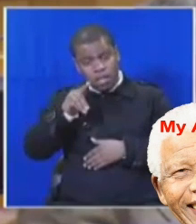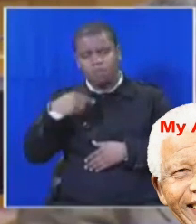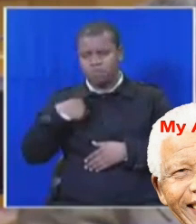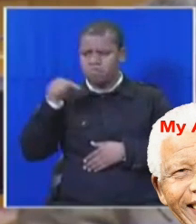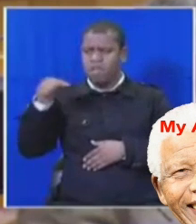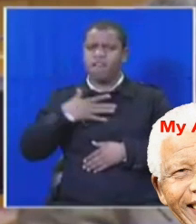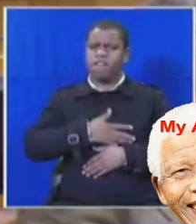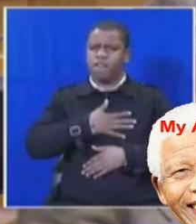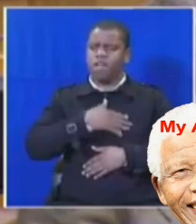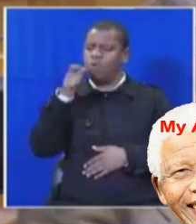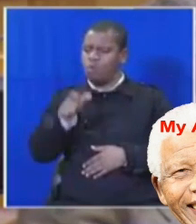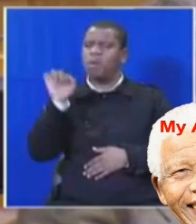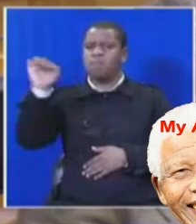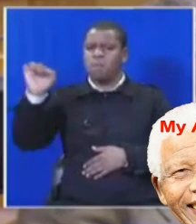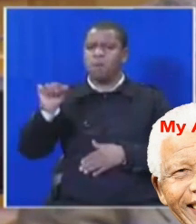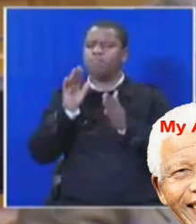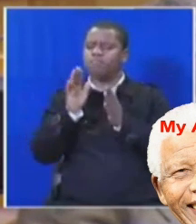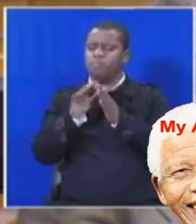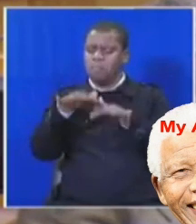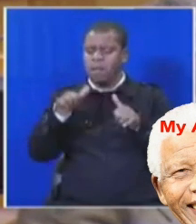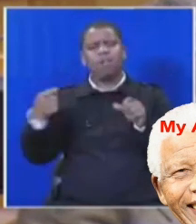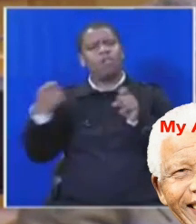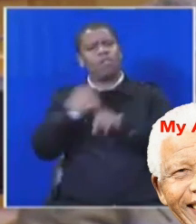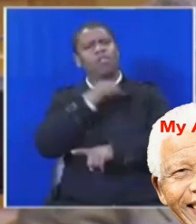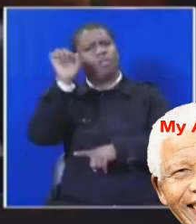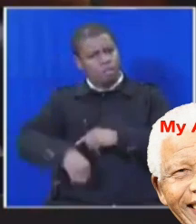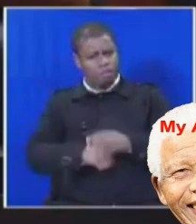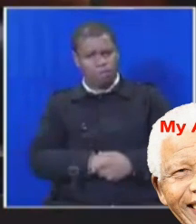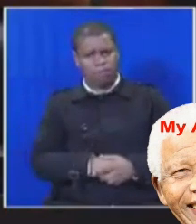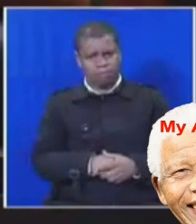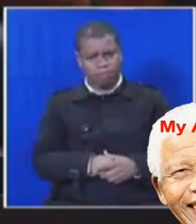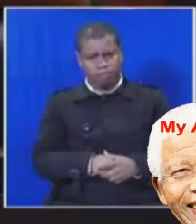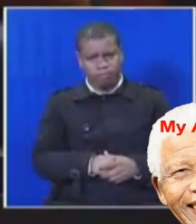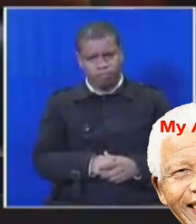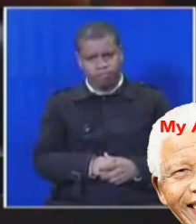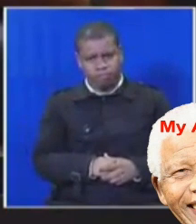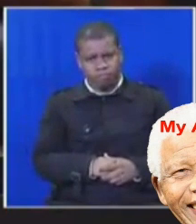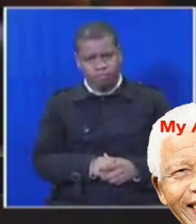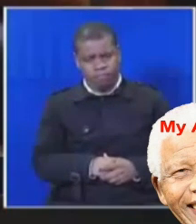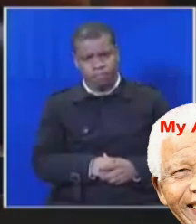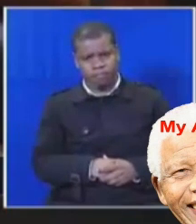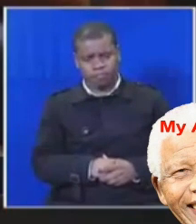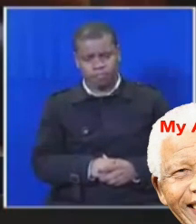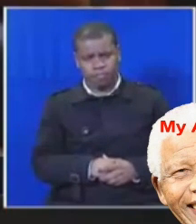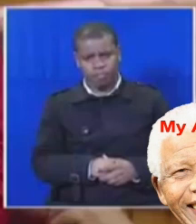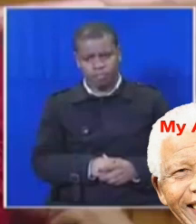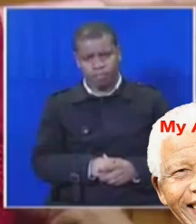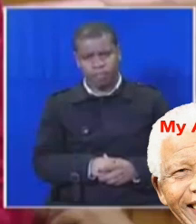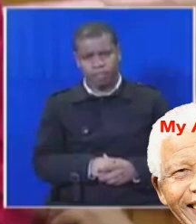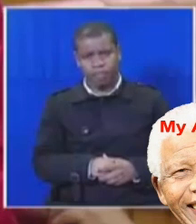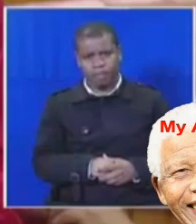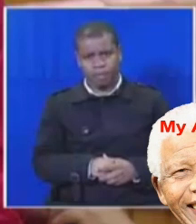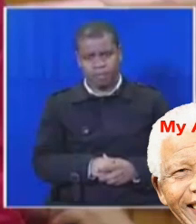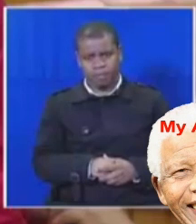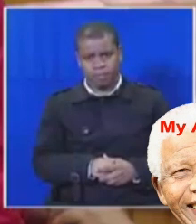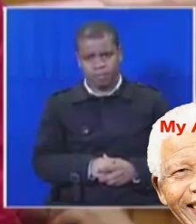the comments that is made are unparliamentary. Thank you. Thank you. Honorable member of the EFF. Chair, we want